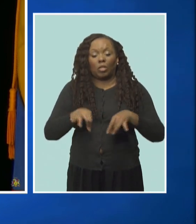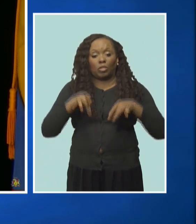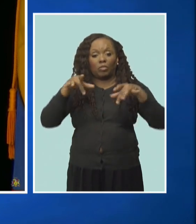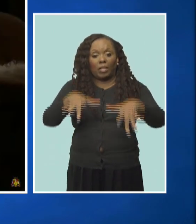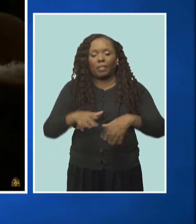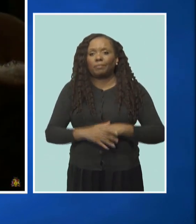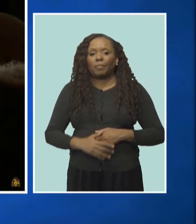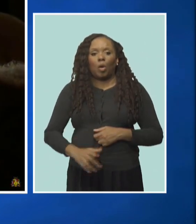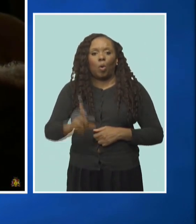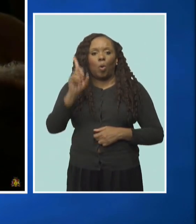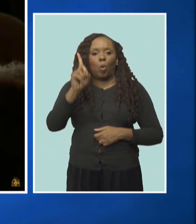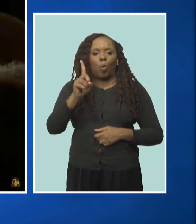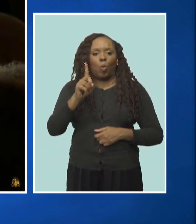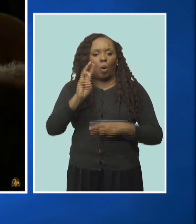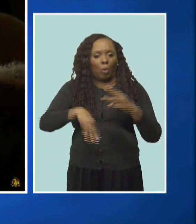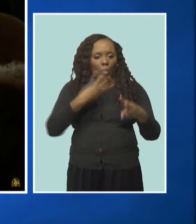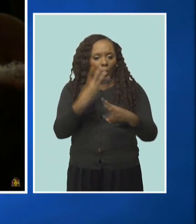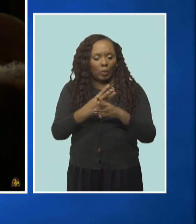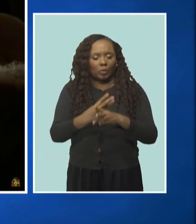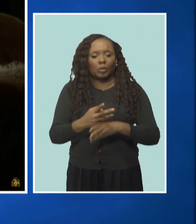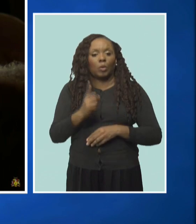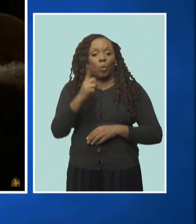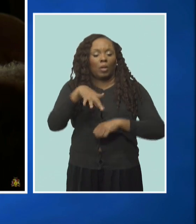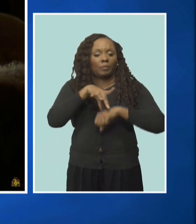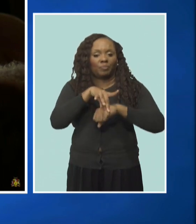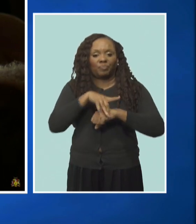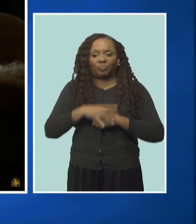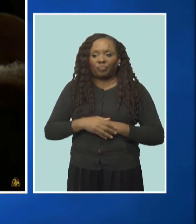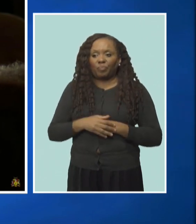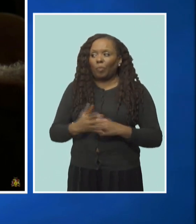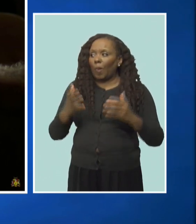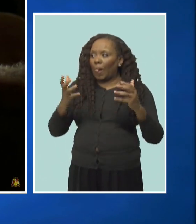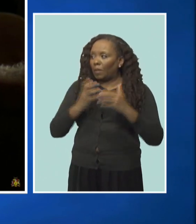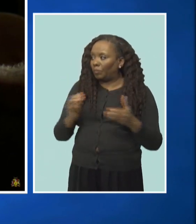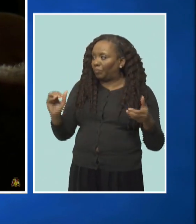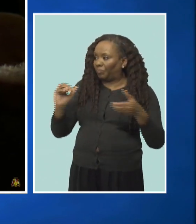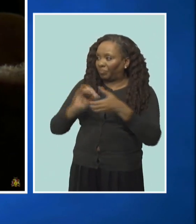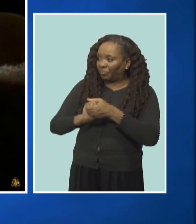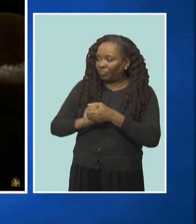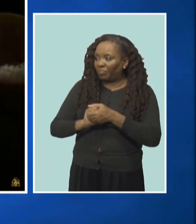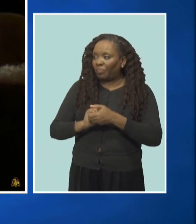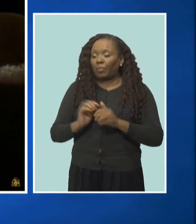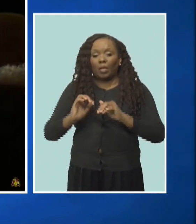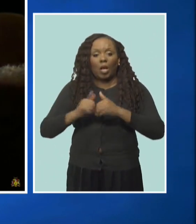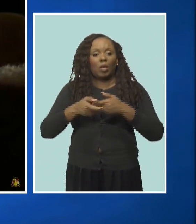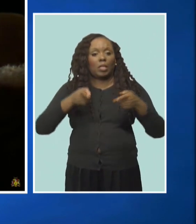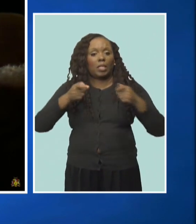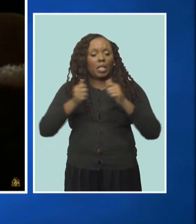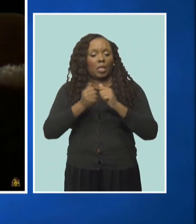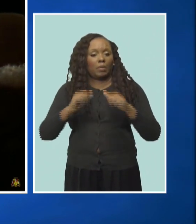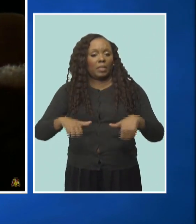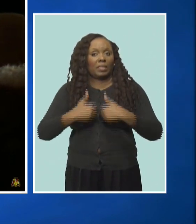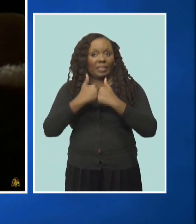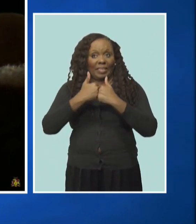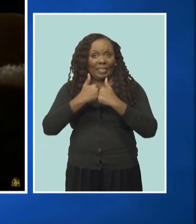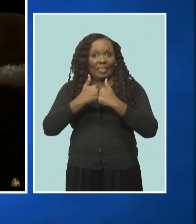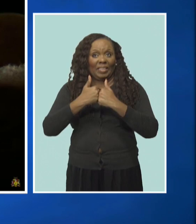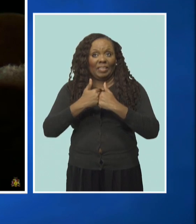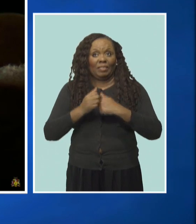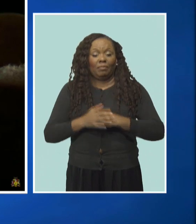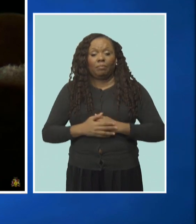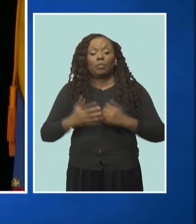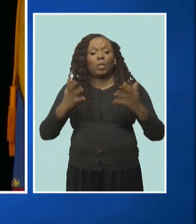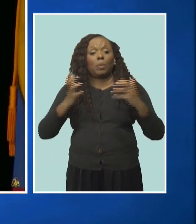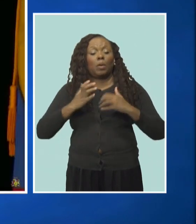And we are simply asking for partnership in tackling the challenges of climate change and